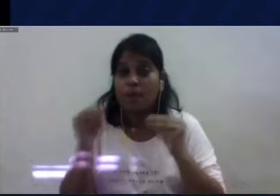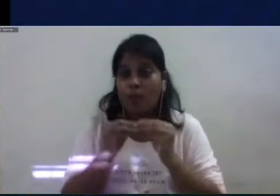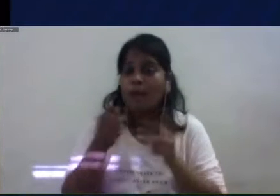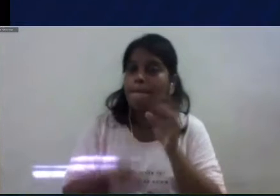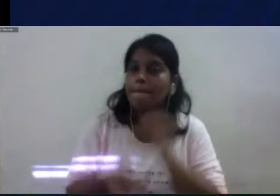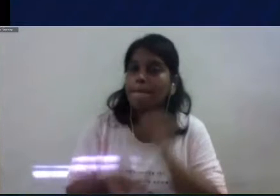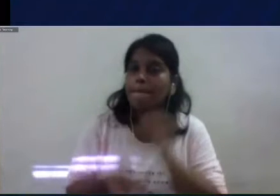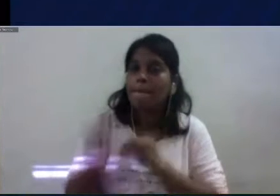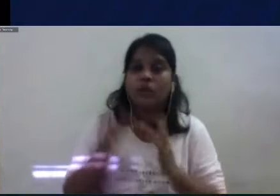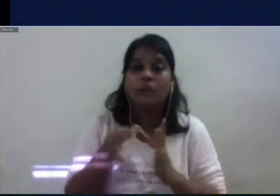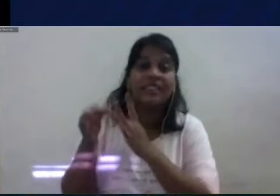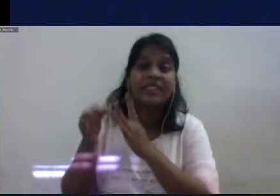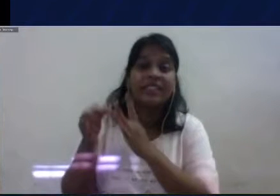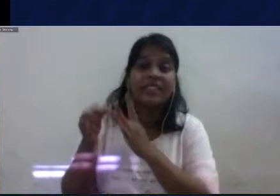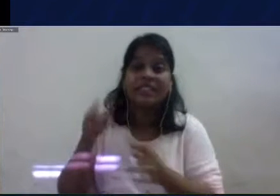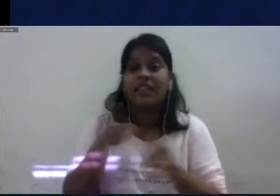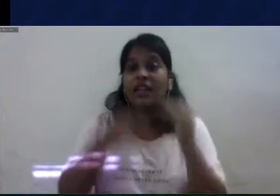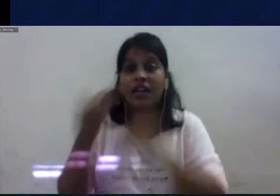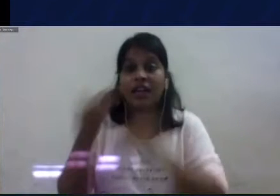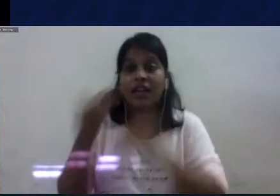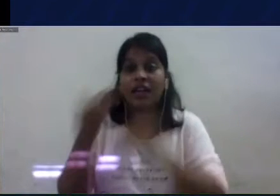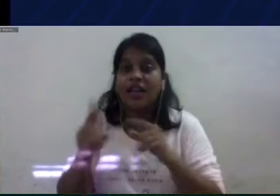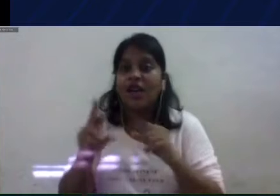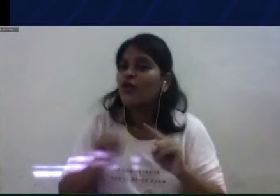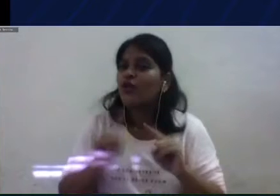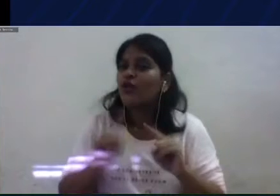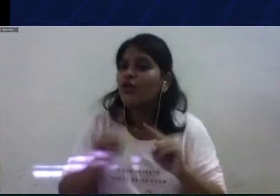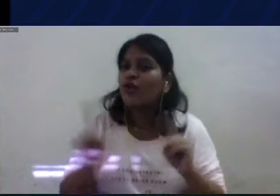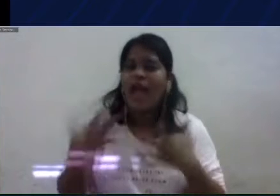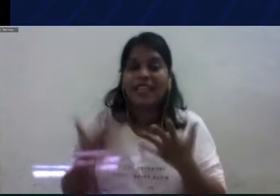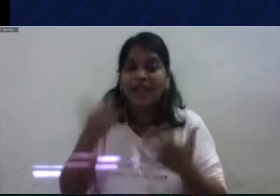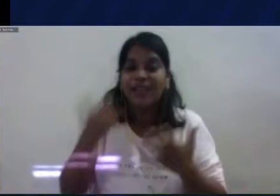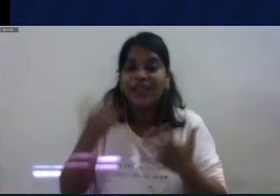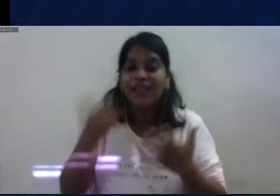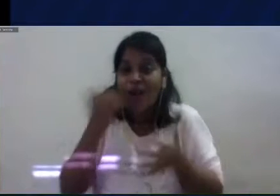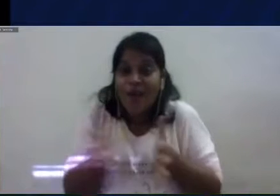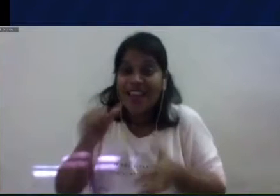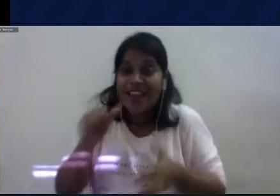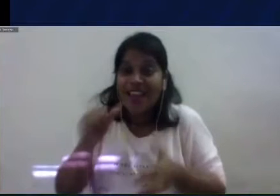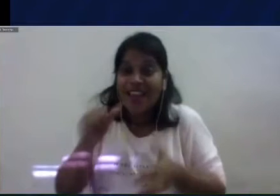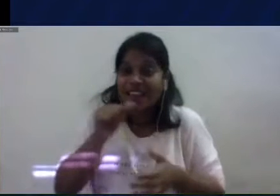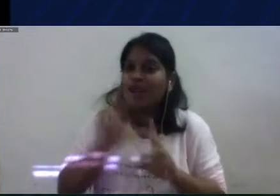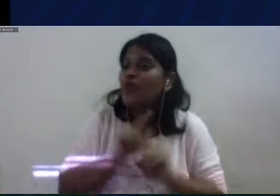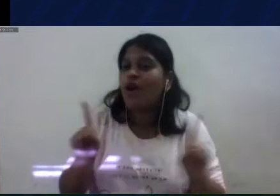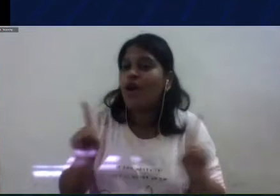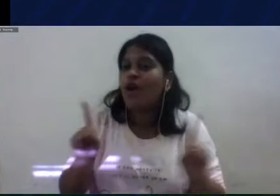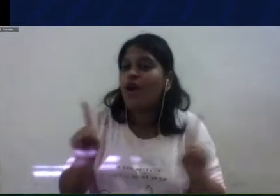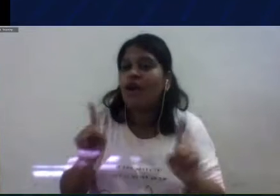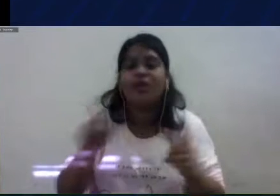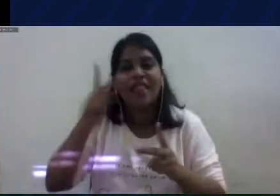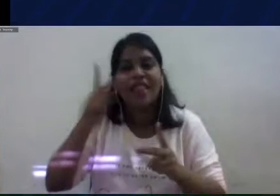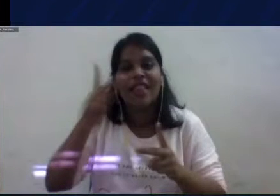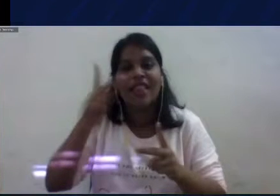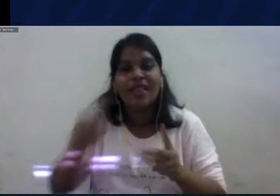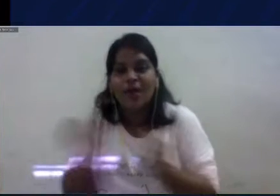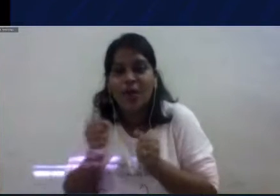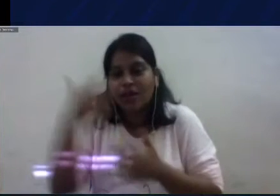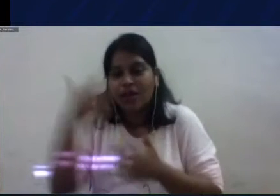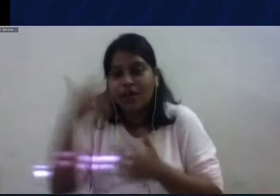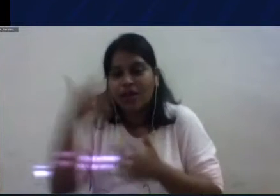most preferred drink came not any cold drink, not chas, not ampana, not kokum